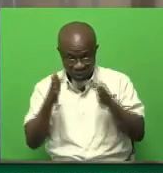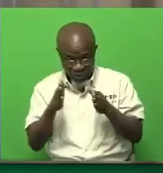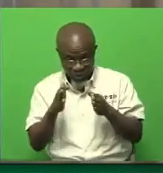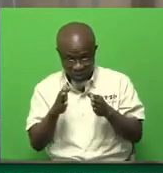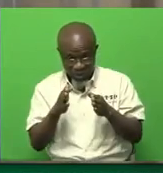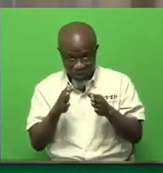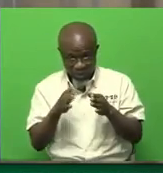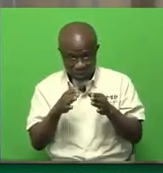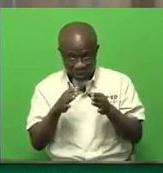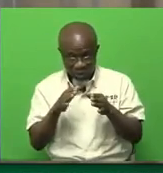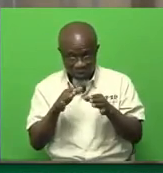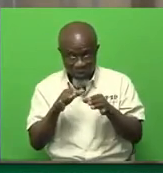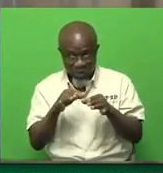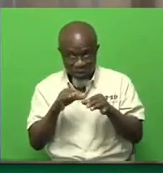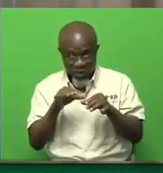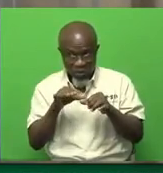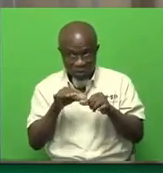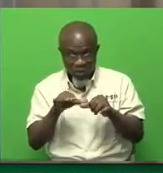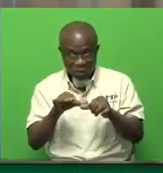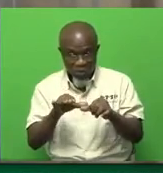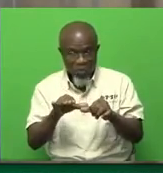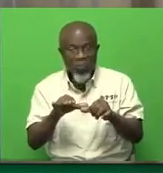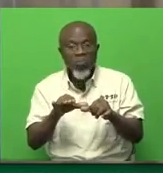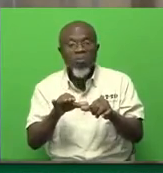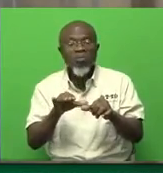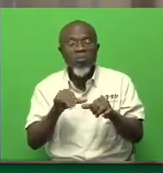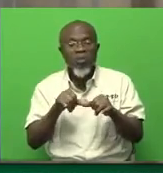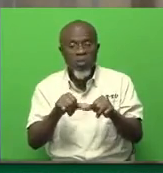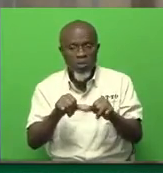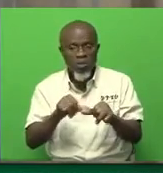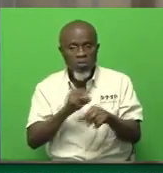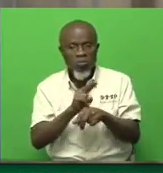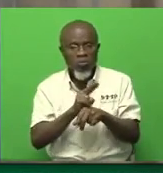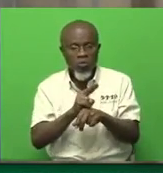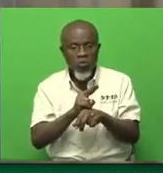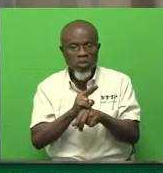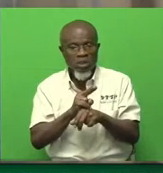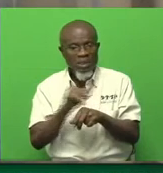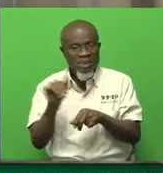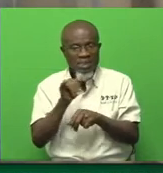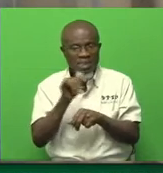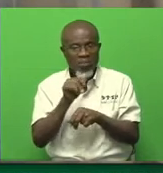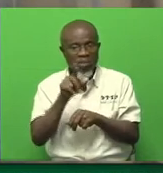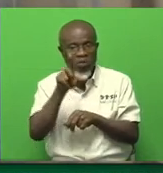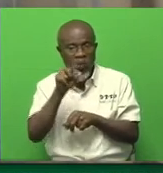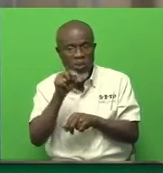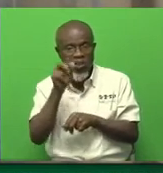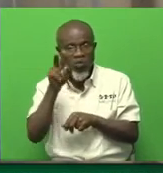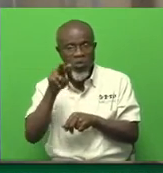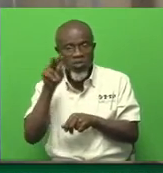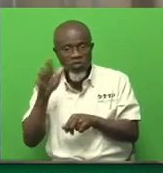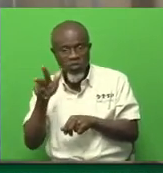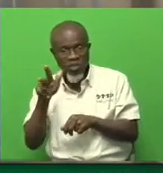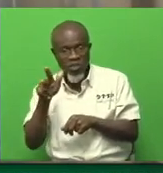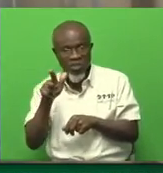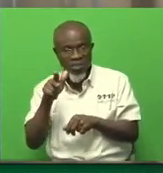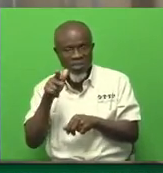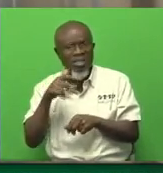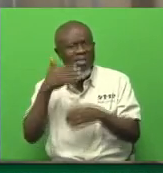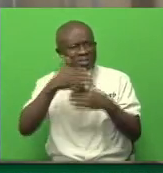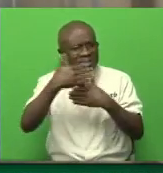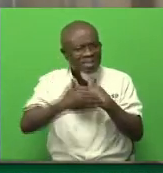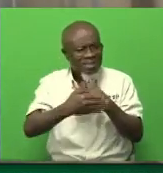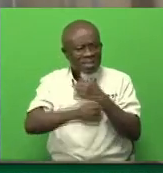unemployment rate to 6.5 percent by 2023 that's next year in fact that's the